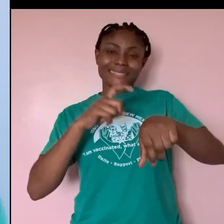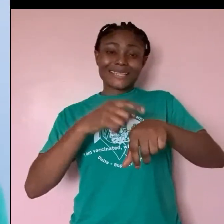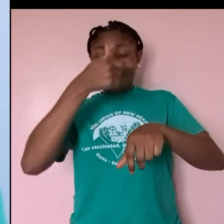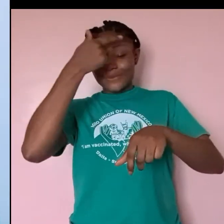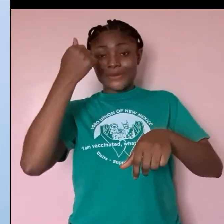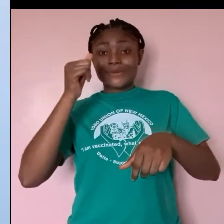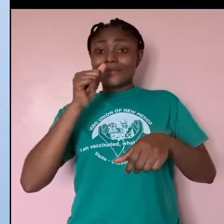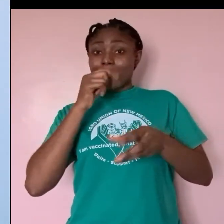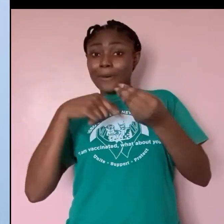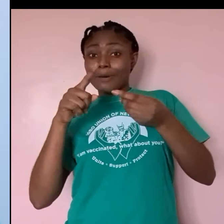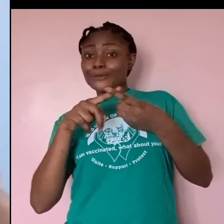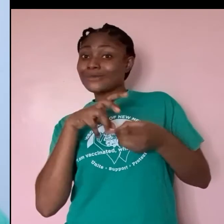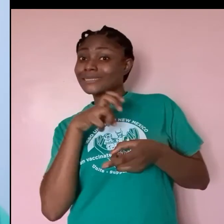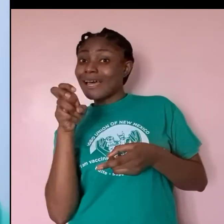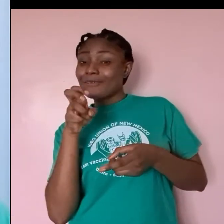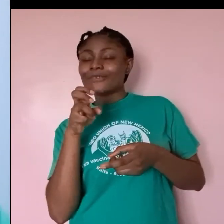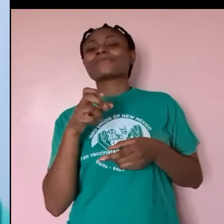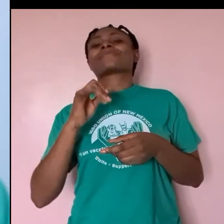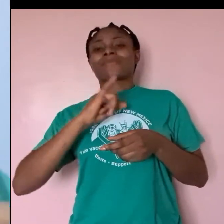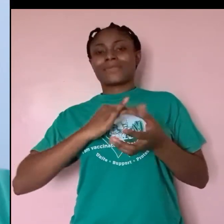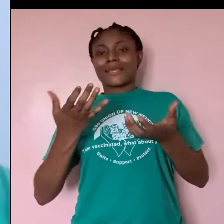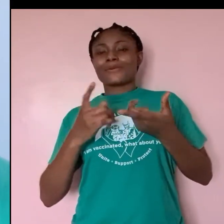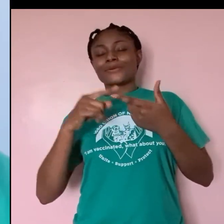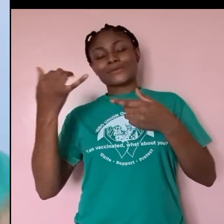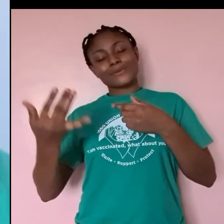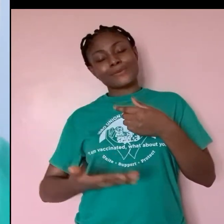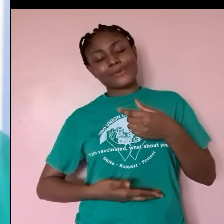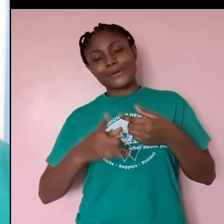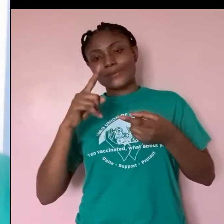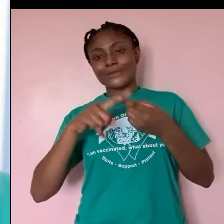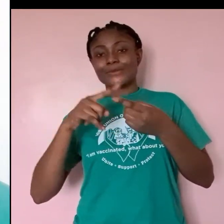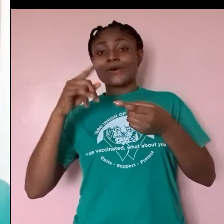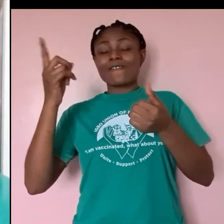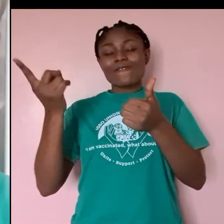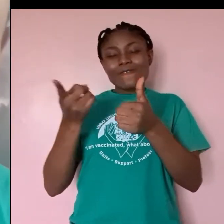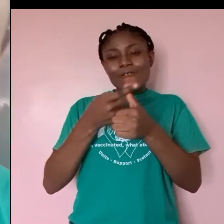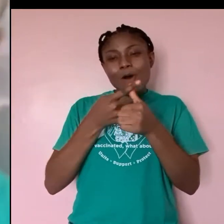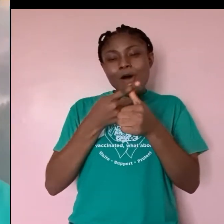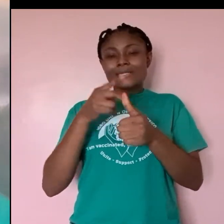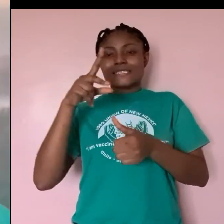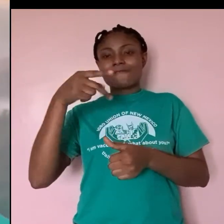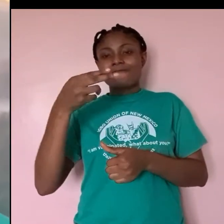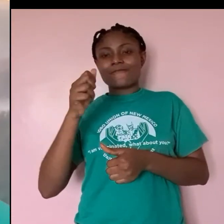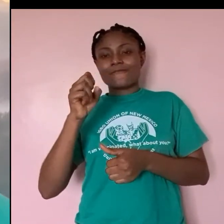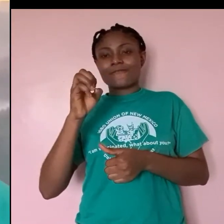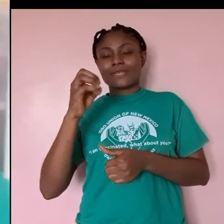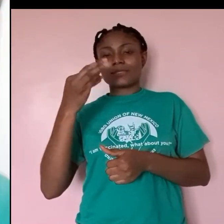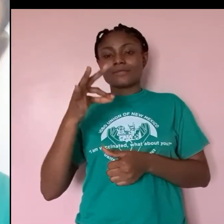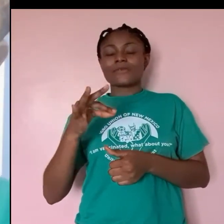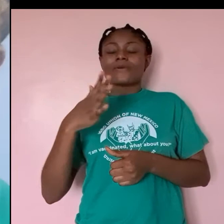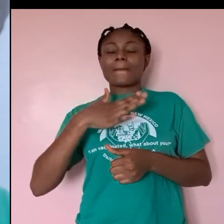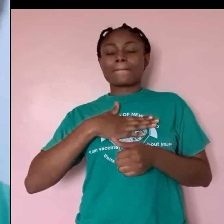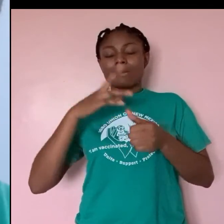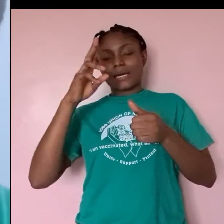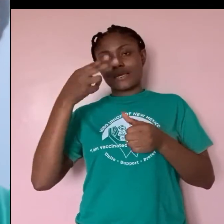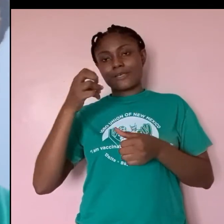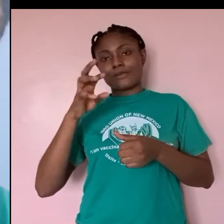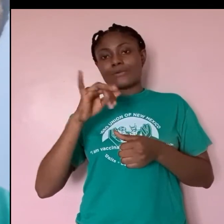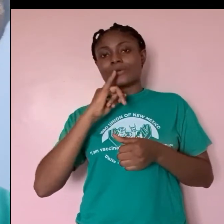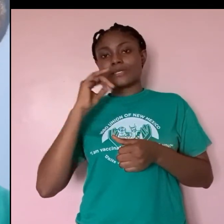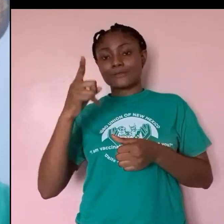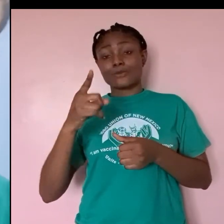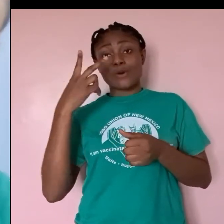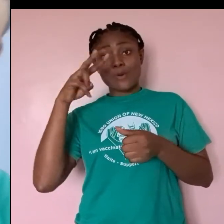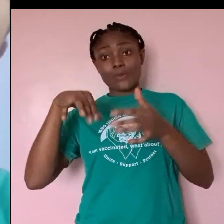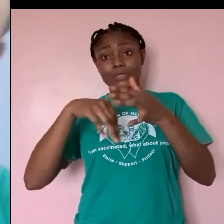I'm in transit, I want to welcome you to the phase of My Hero Is You translation into Indigenous sign languages. Watch